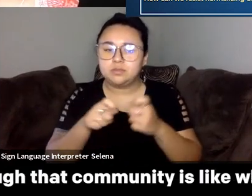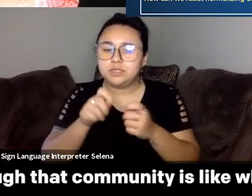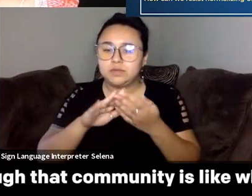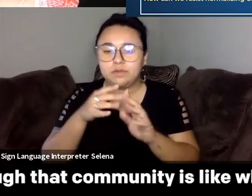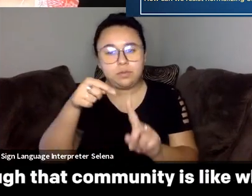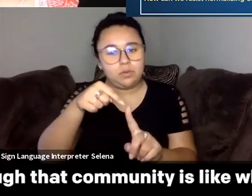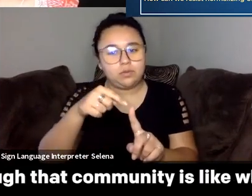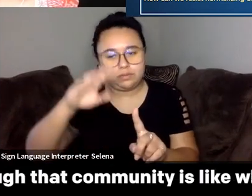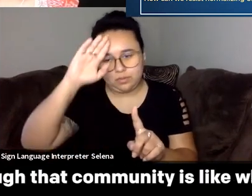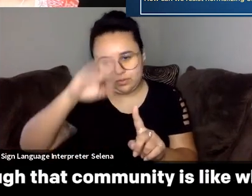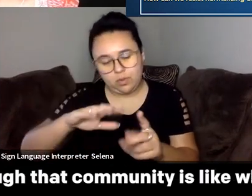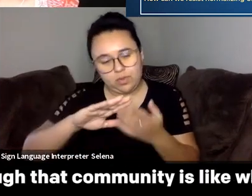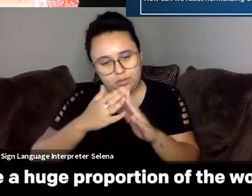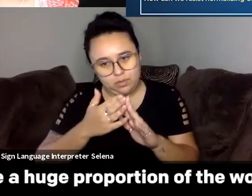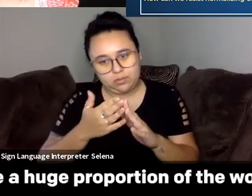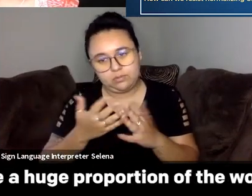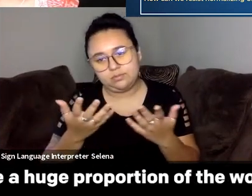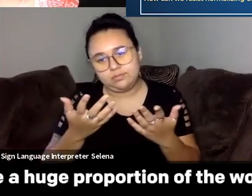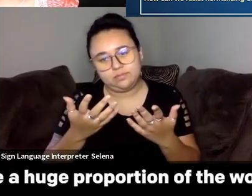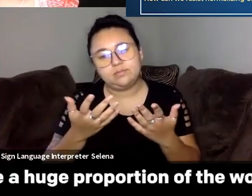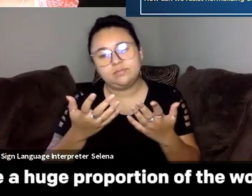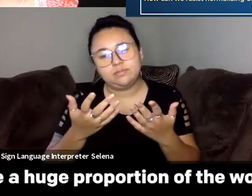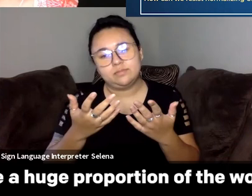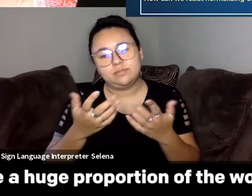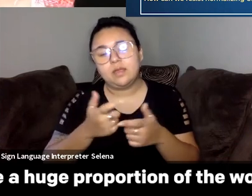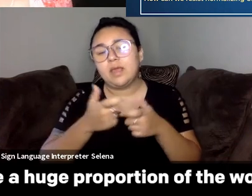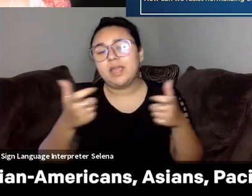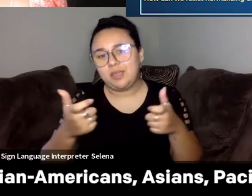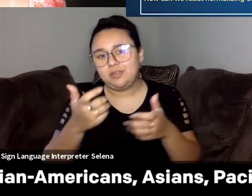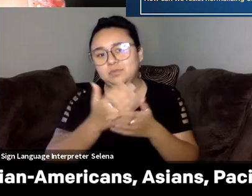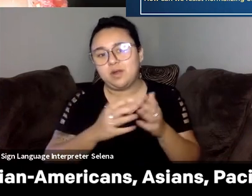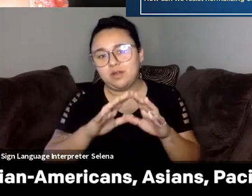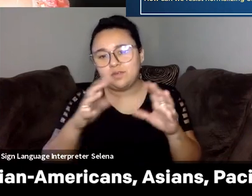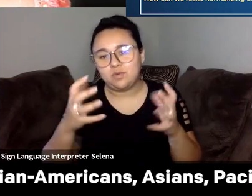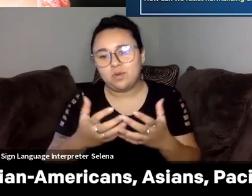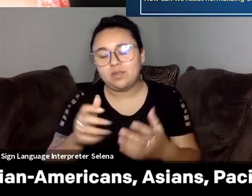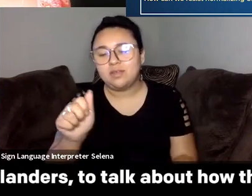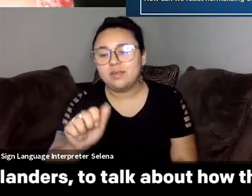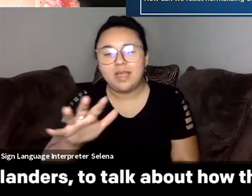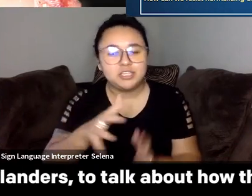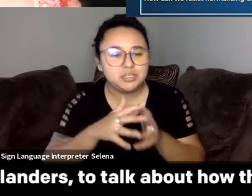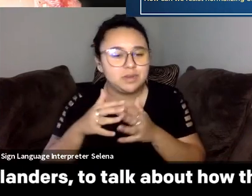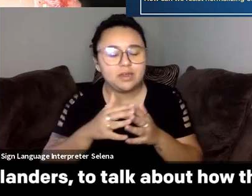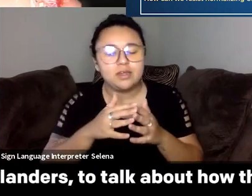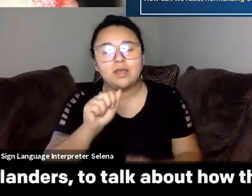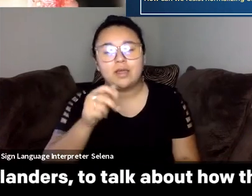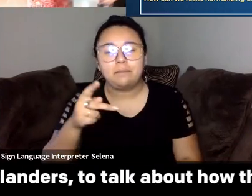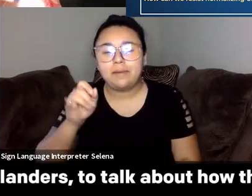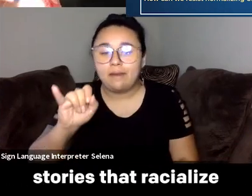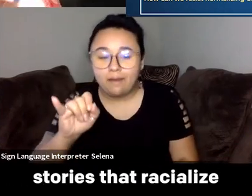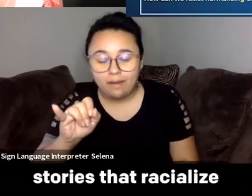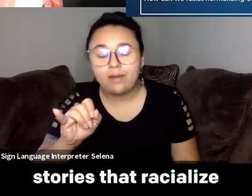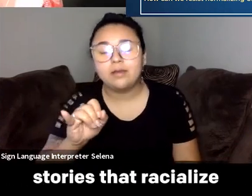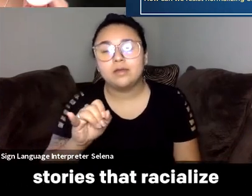though, that community is like a huge proportion of the world, Asian Americans, Asian and Pacific Islanders, to talk about